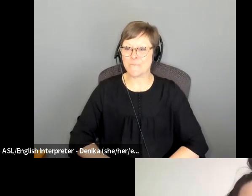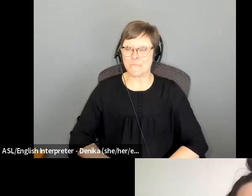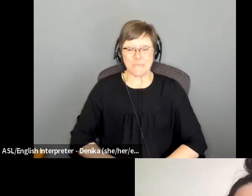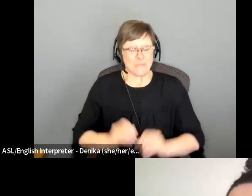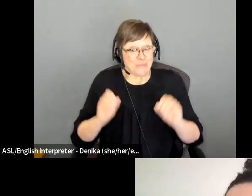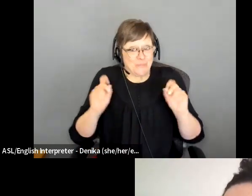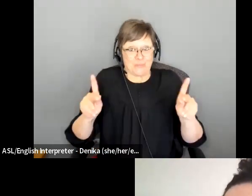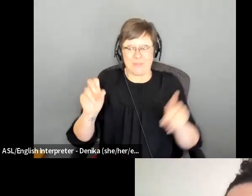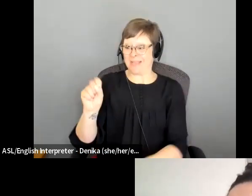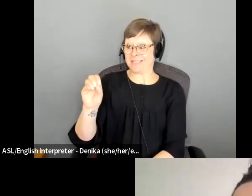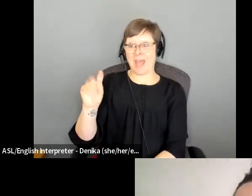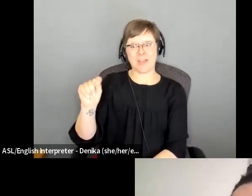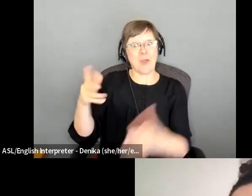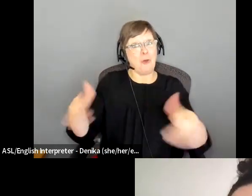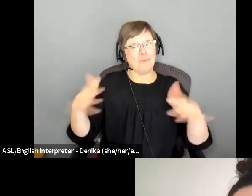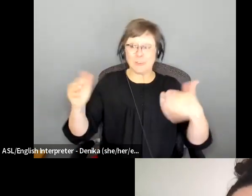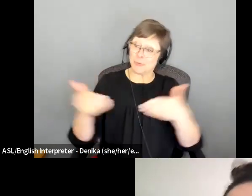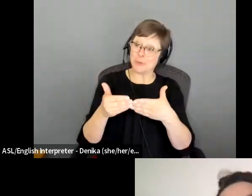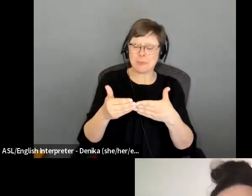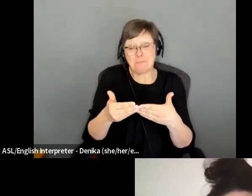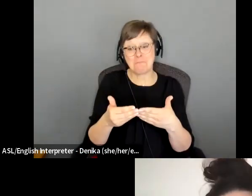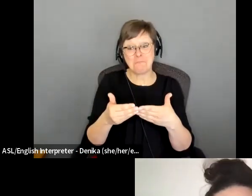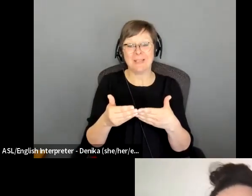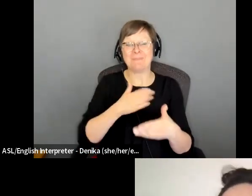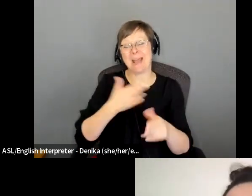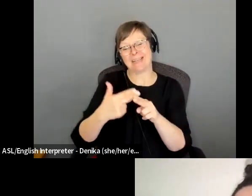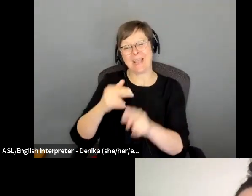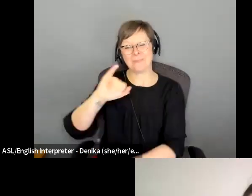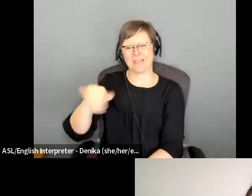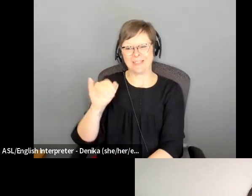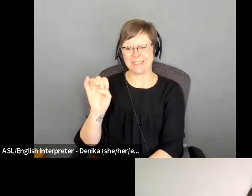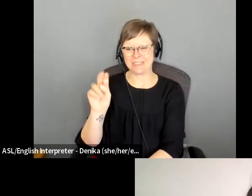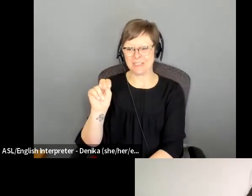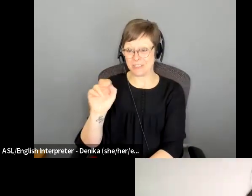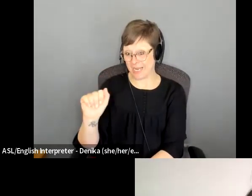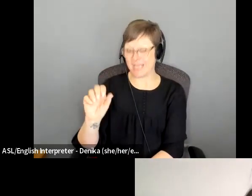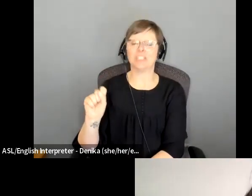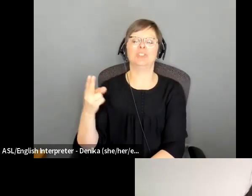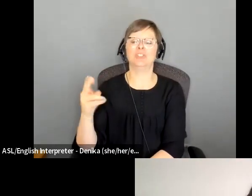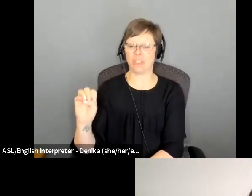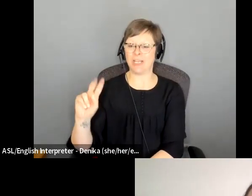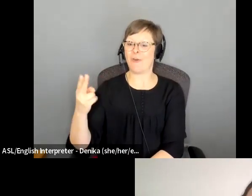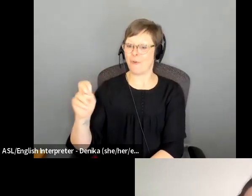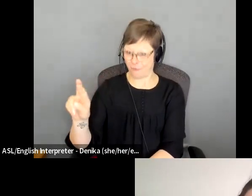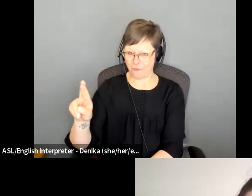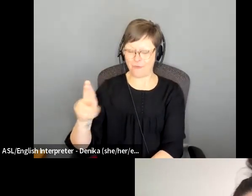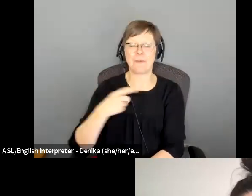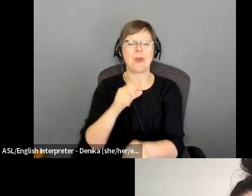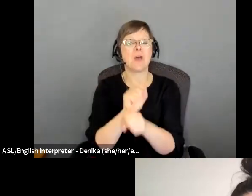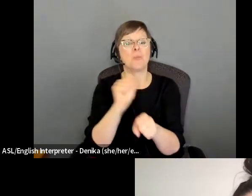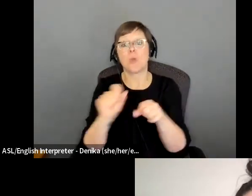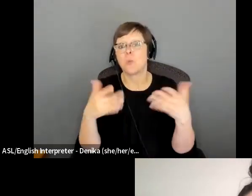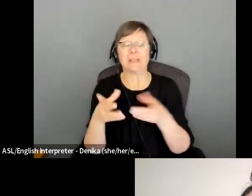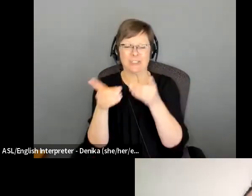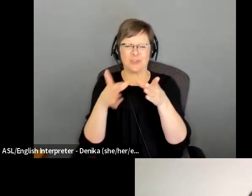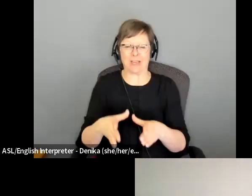as Scott introduced us, so we don't have to say too much, but I will say my name is Jenna. I use she, her pronouns, and I work primarily as a